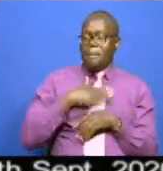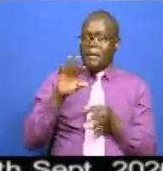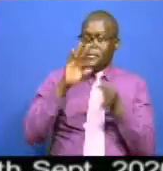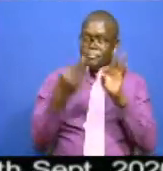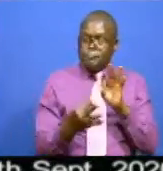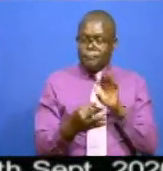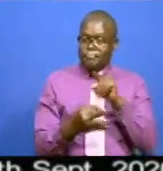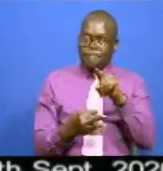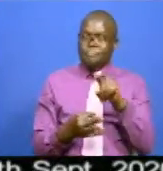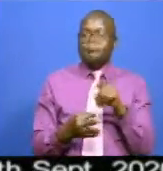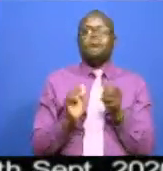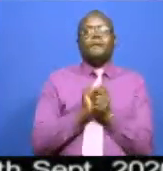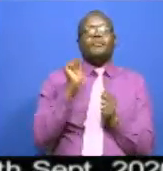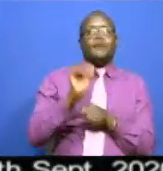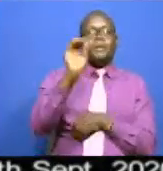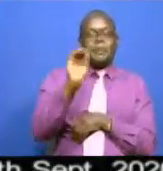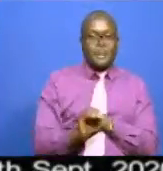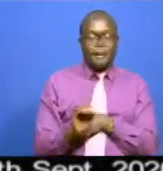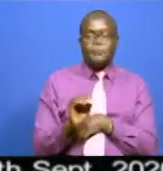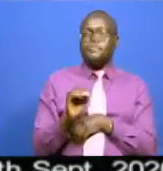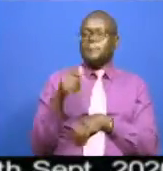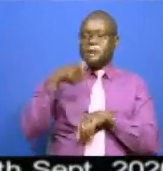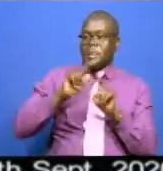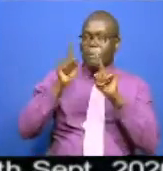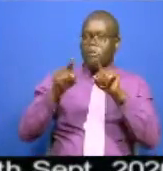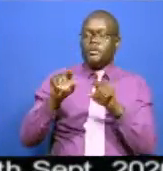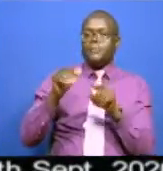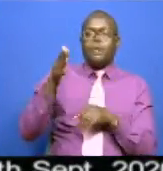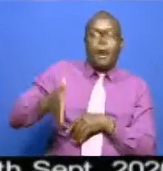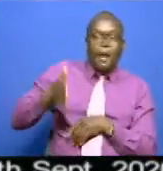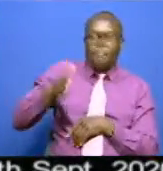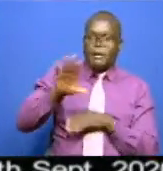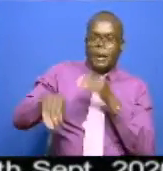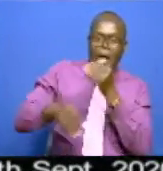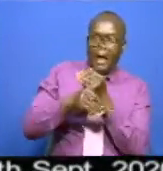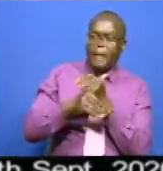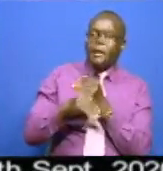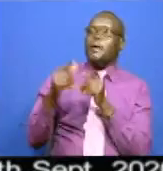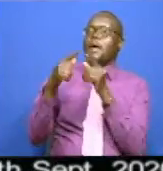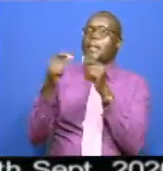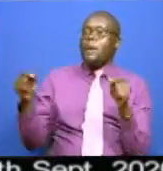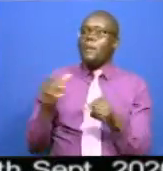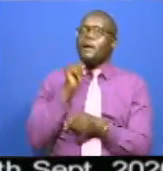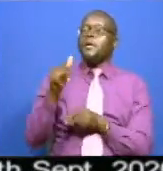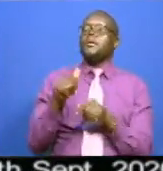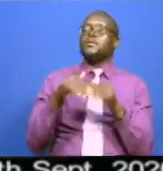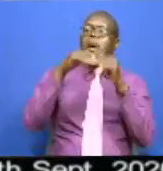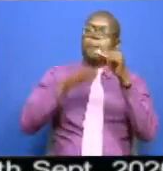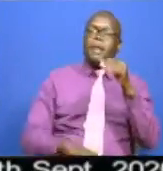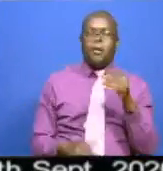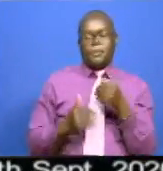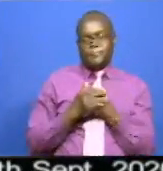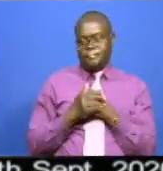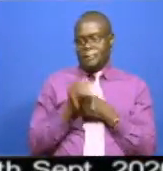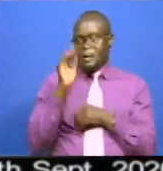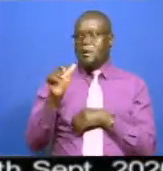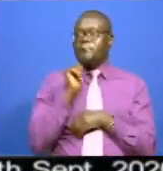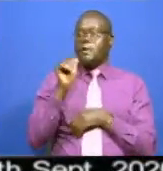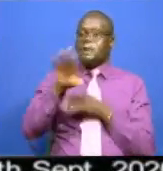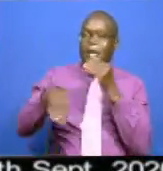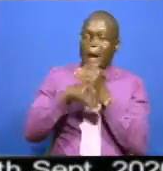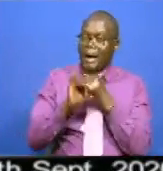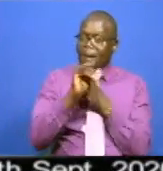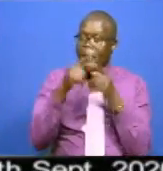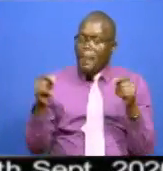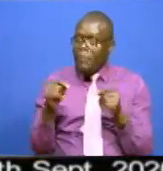Mr. Speaker, in Naivasha, because I added there was not less than. And if I did not add those not less